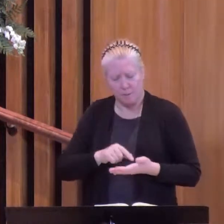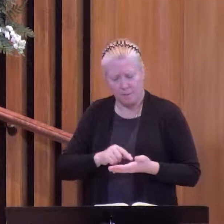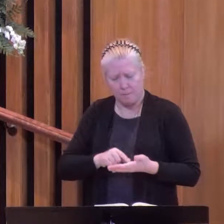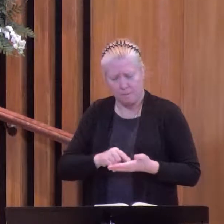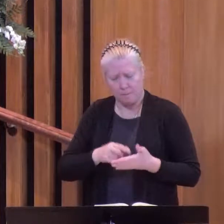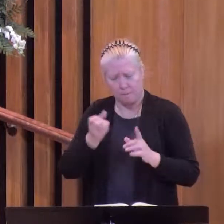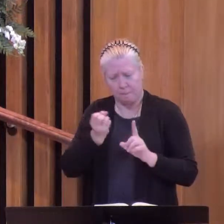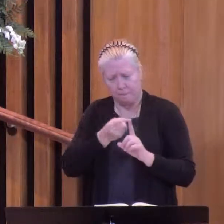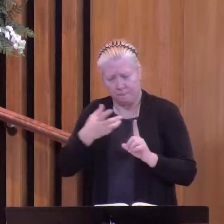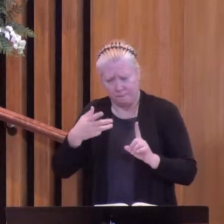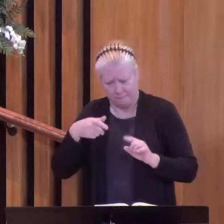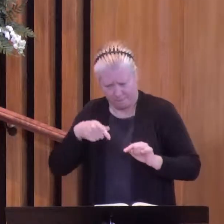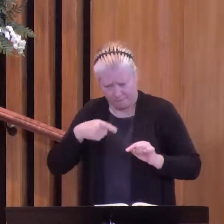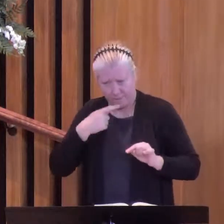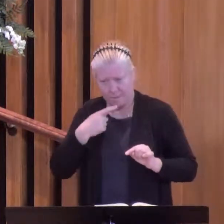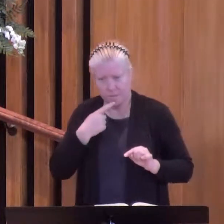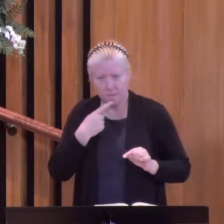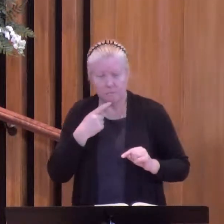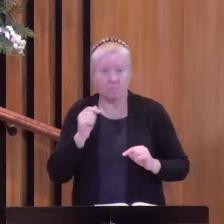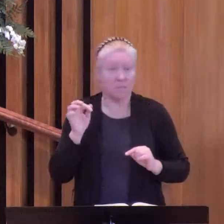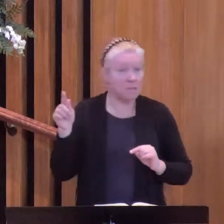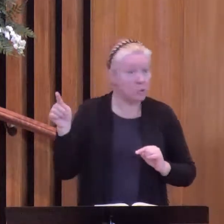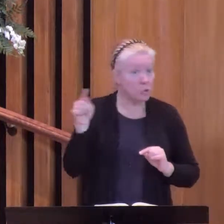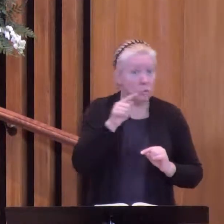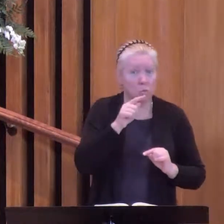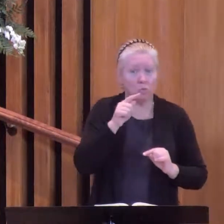that to be people of faith